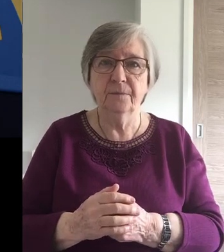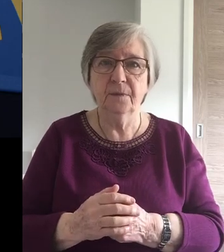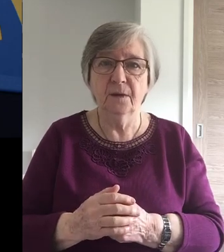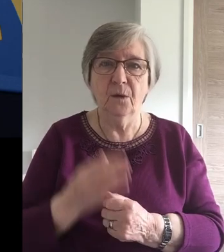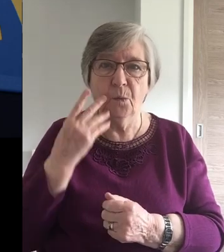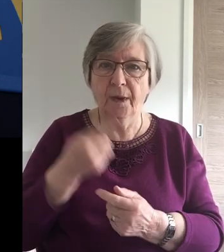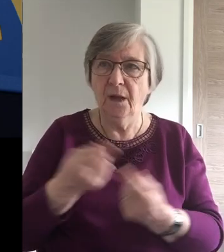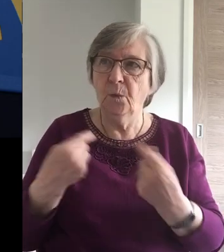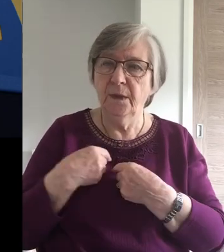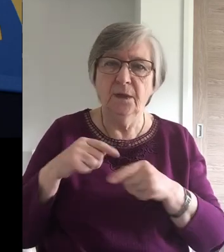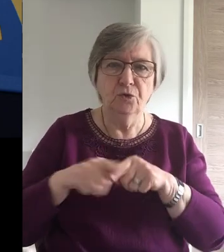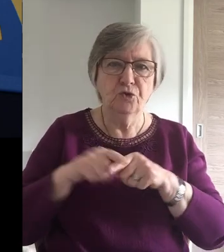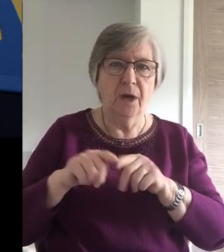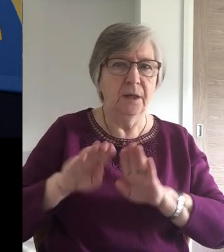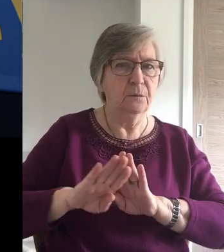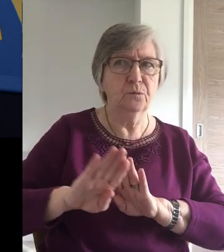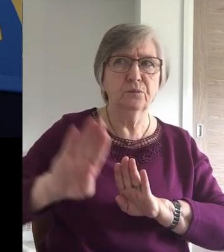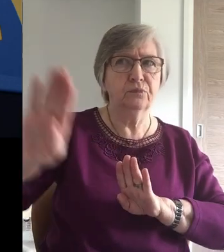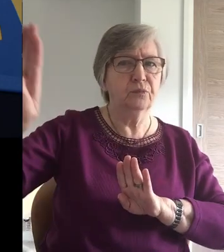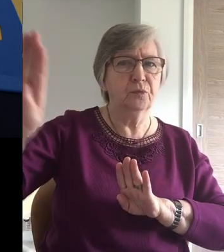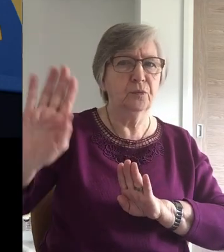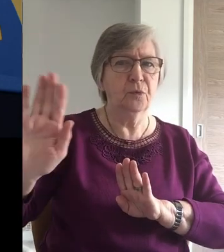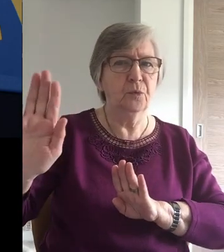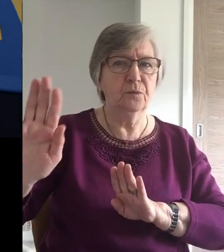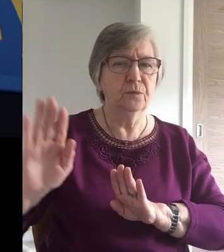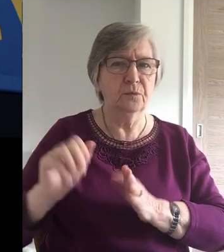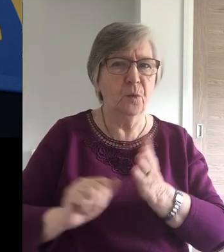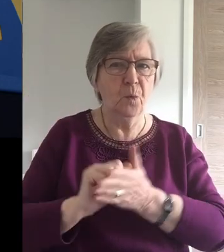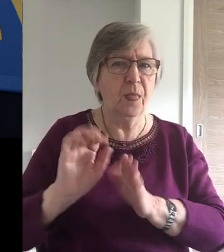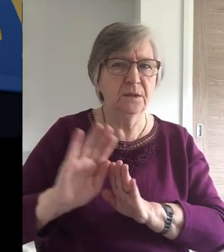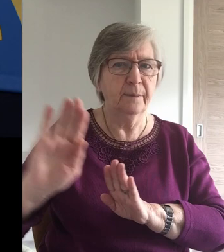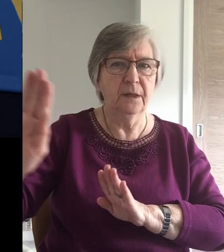For when we've tried to keep you at a distance.